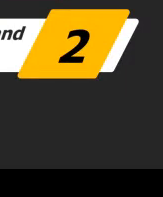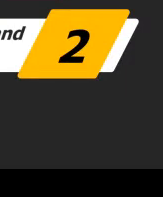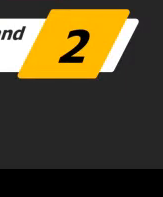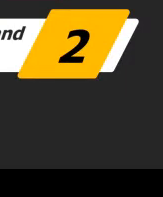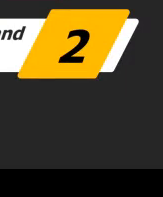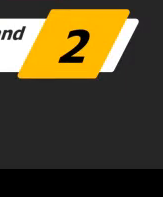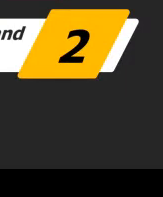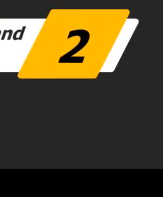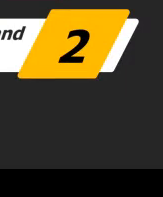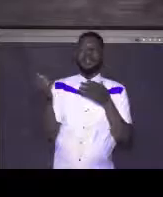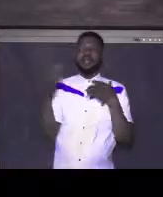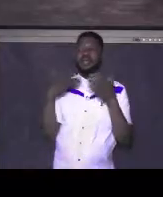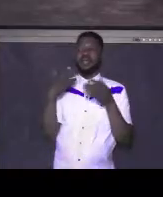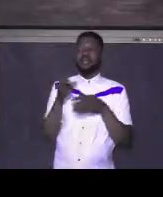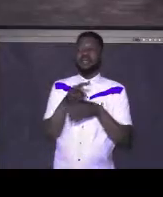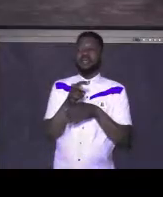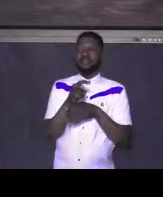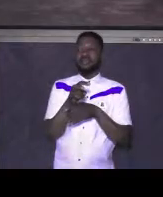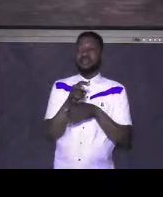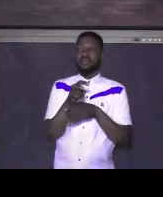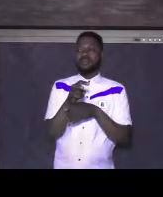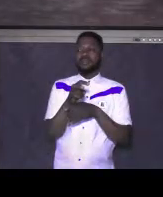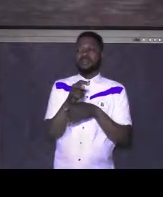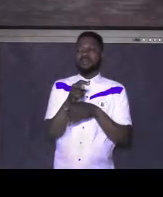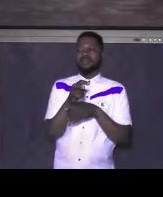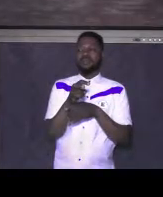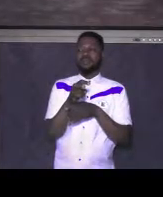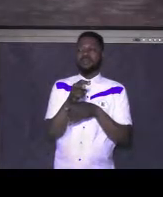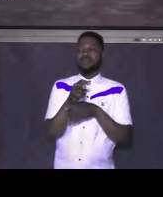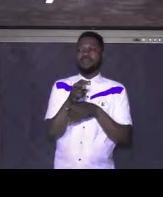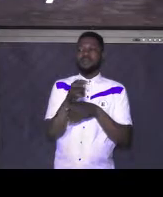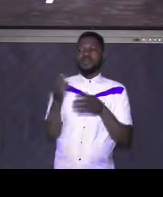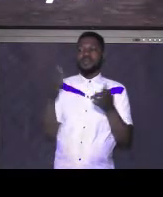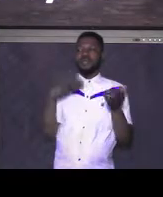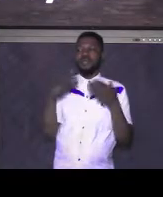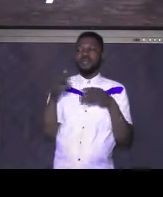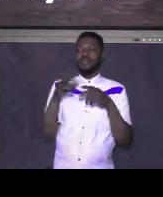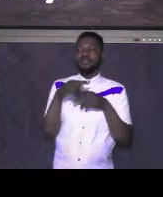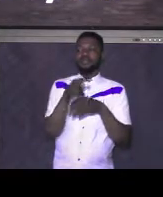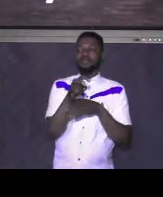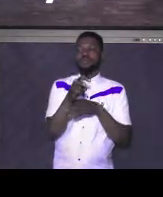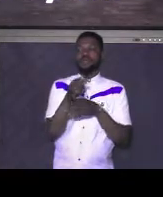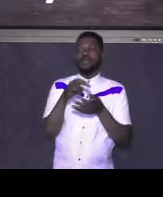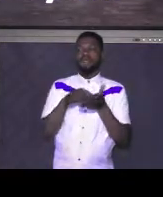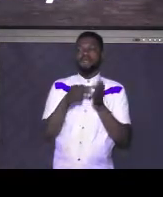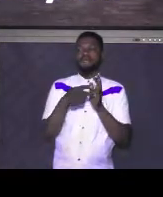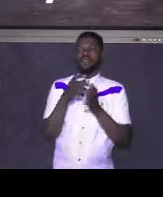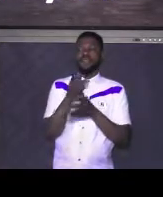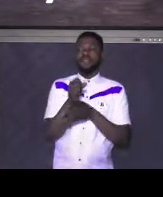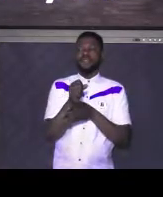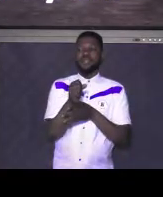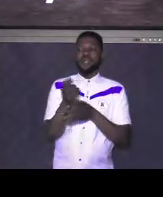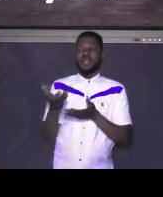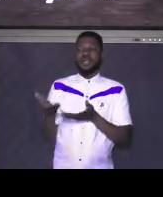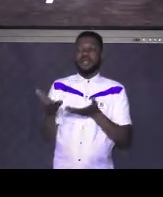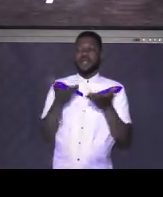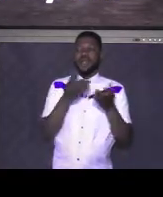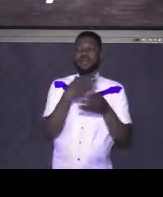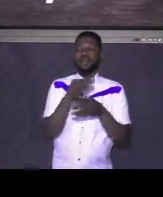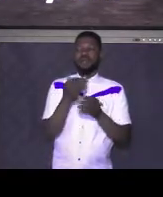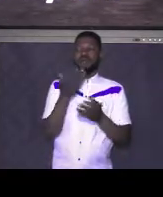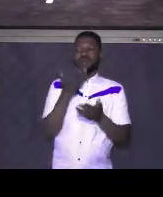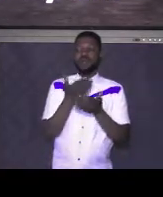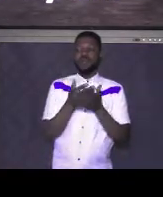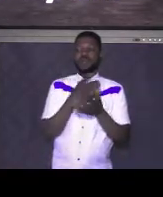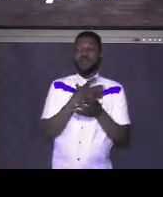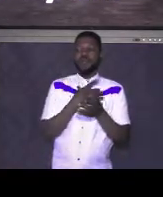problems. Air transportation. Air transportation means